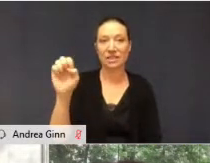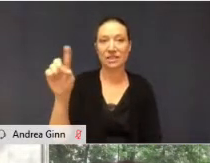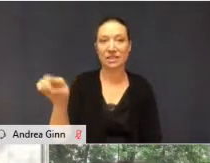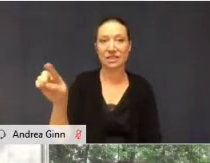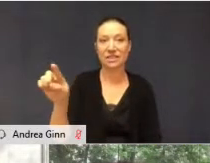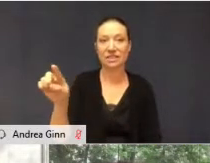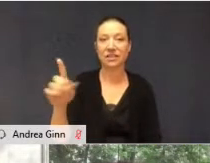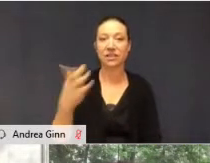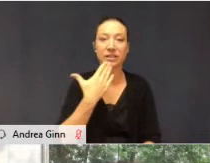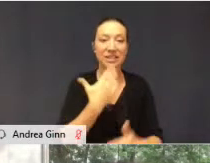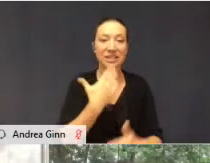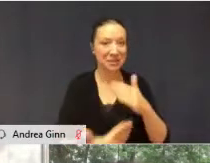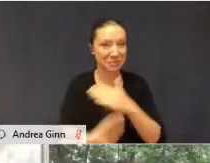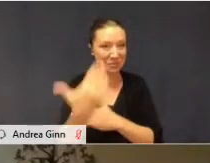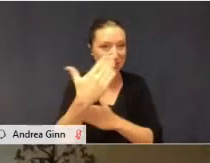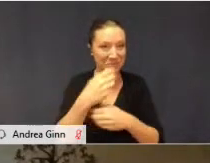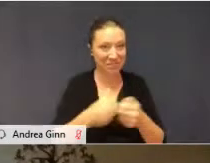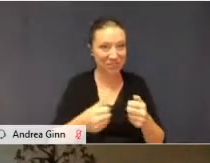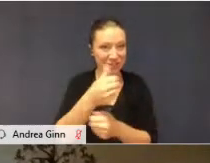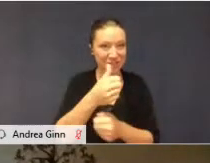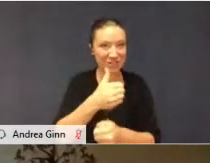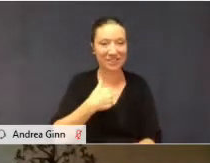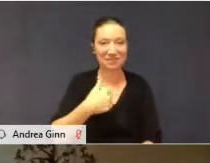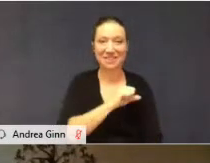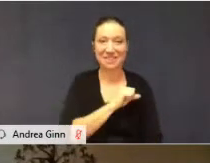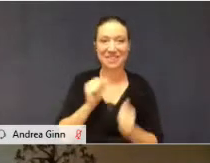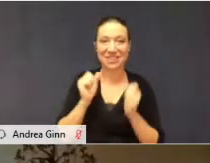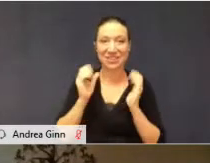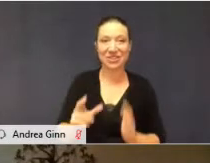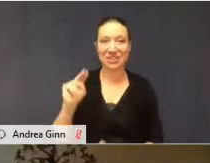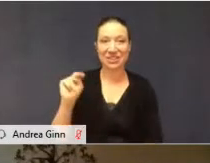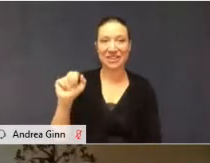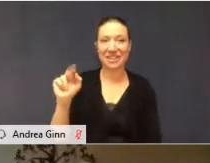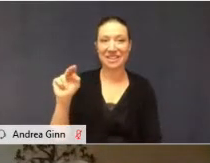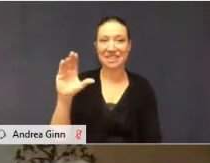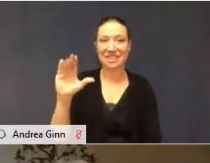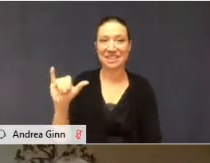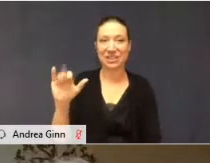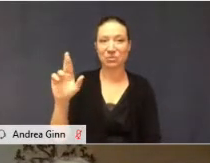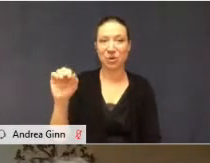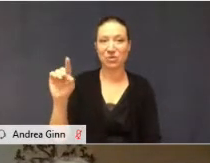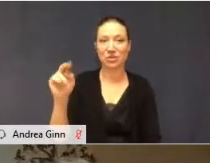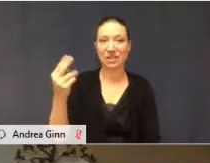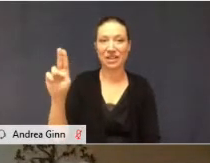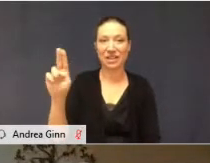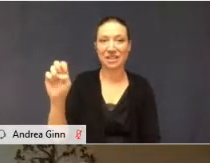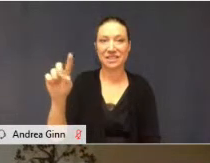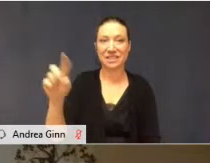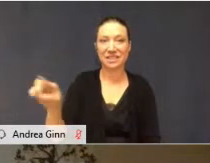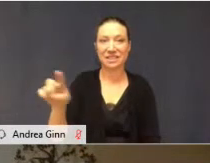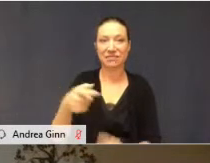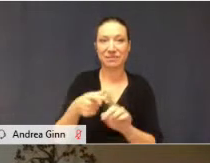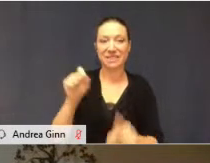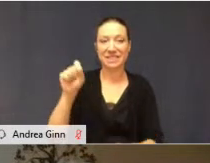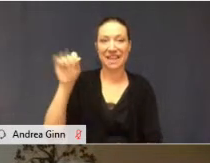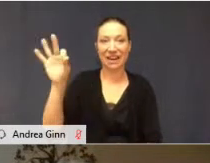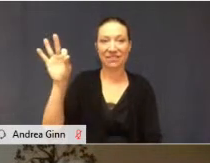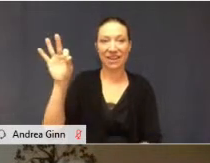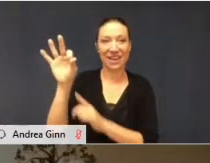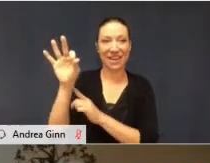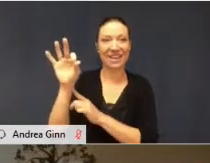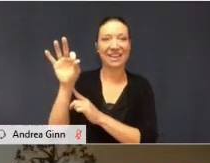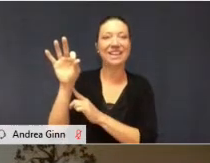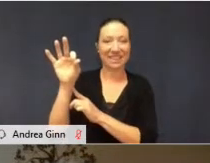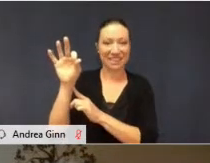Good morning, Mr. Chairman. I'm Senator Nancy Rodriguez from Santa Fe, the county seat, the place that hosts you all the